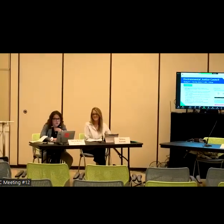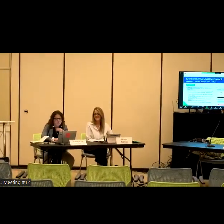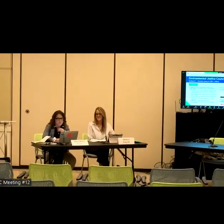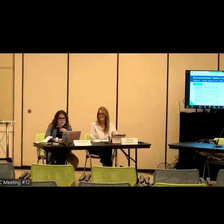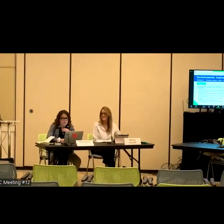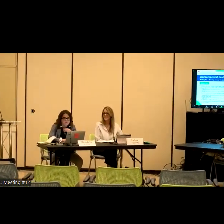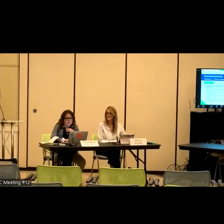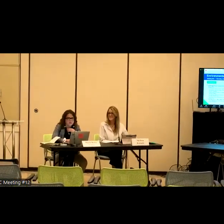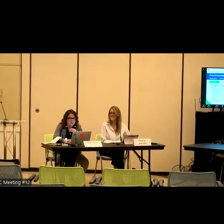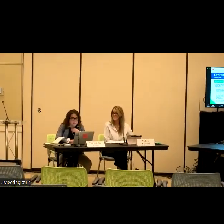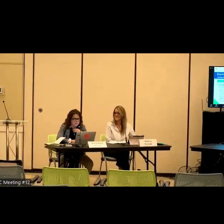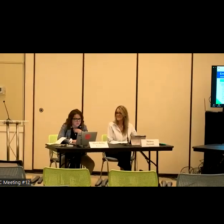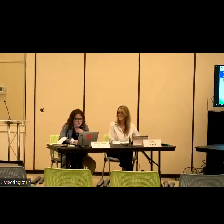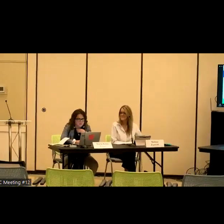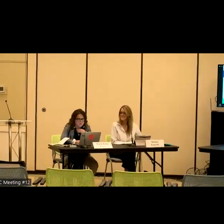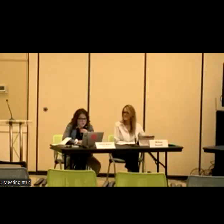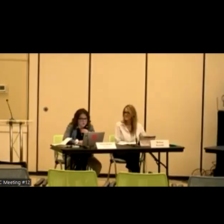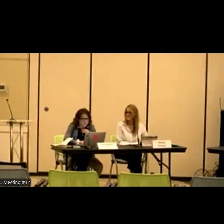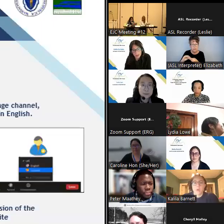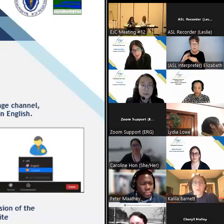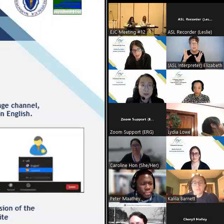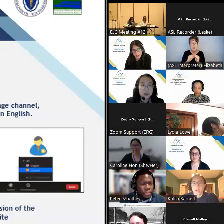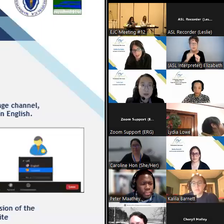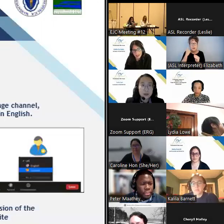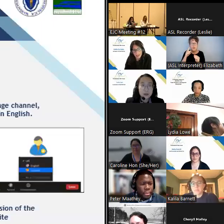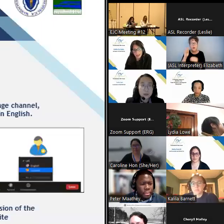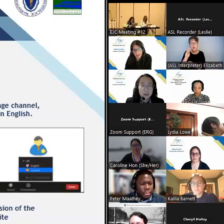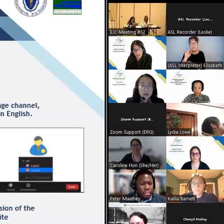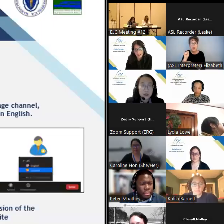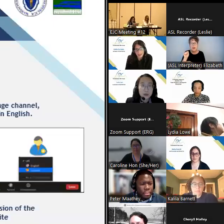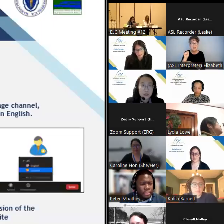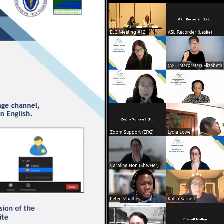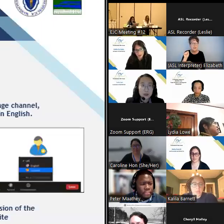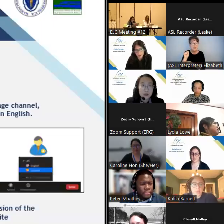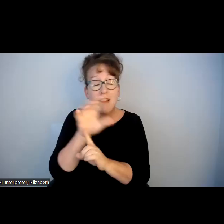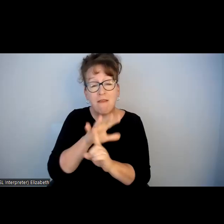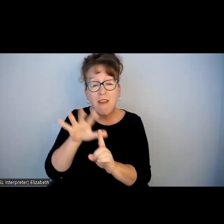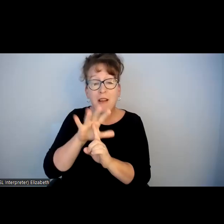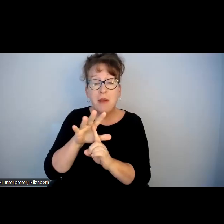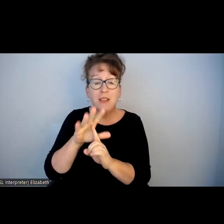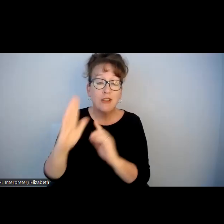12th meeting of the Massachusetts Environmental Justice Advisory, the EJ Council.